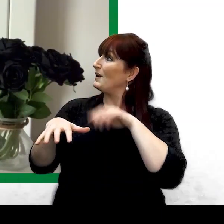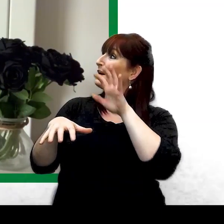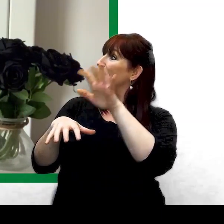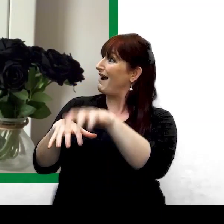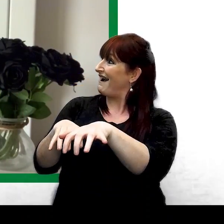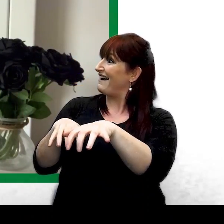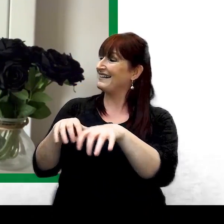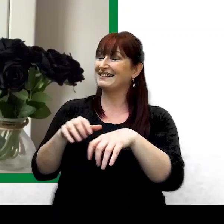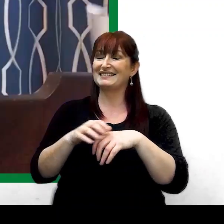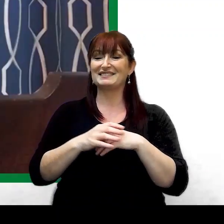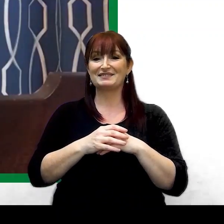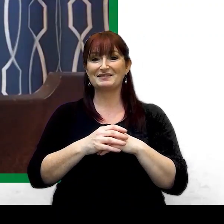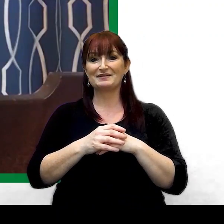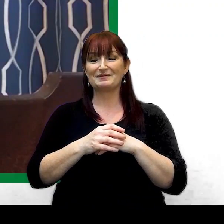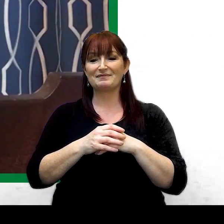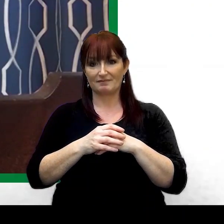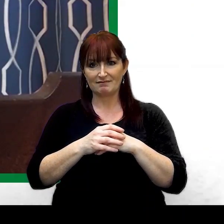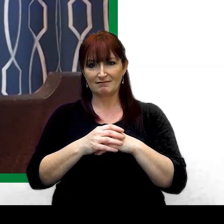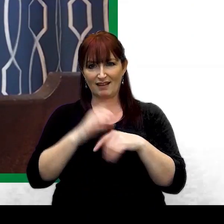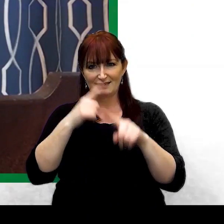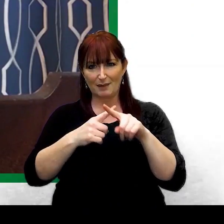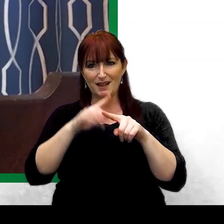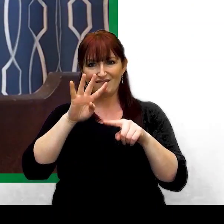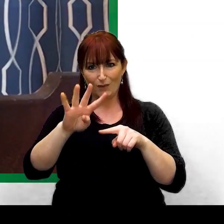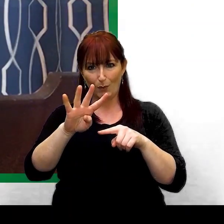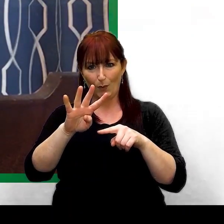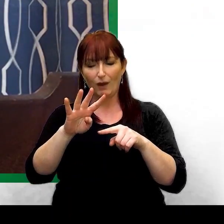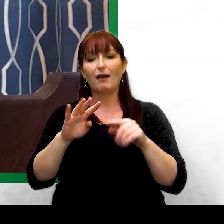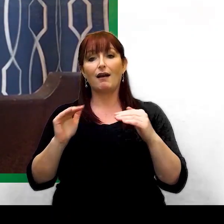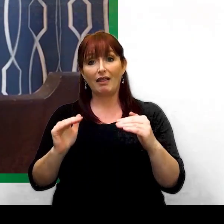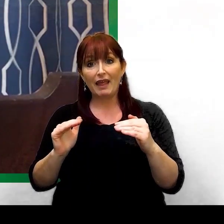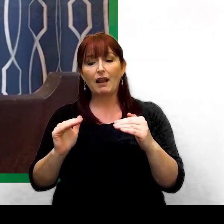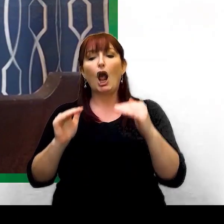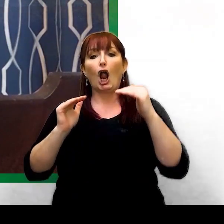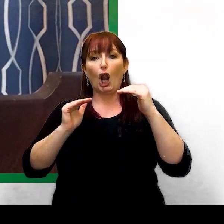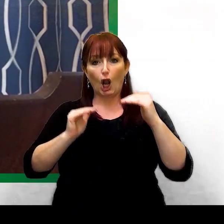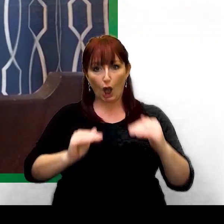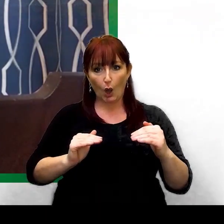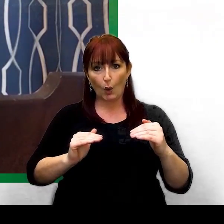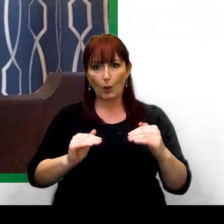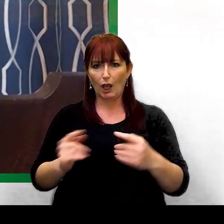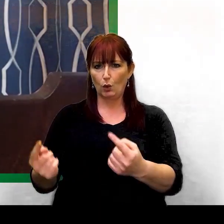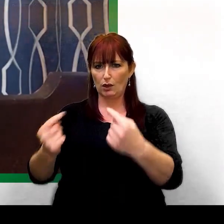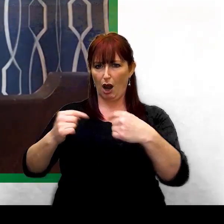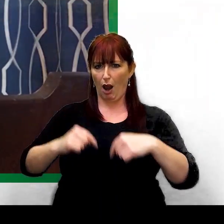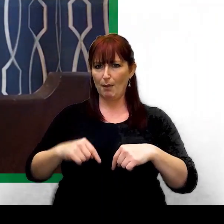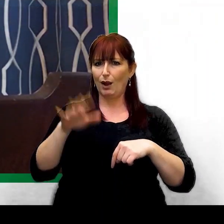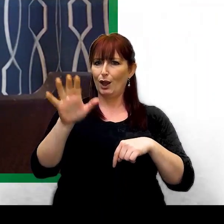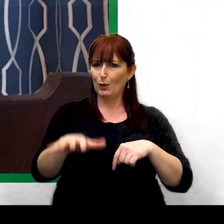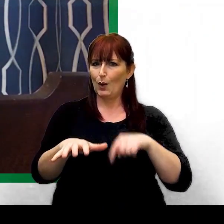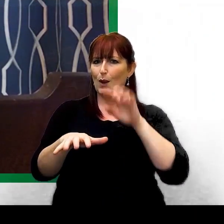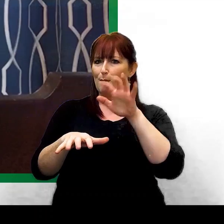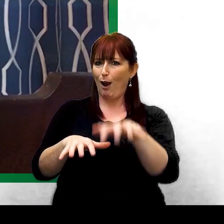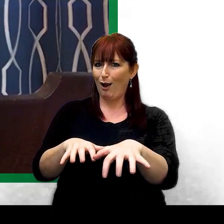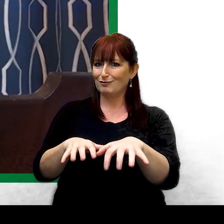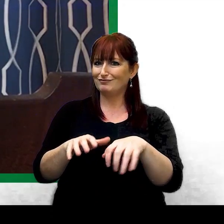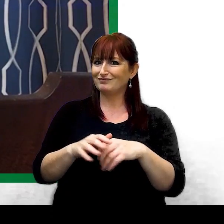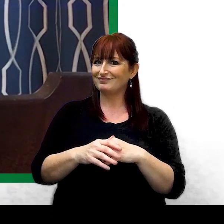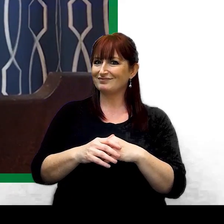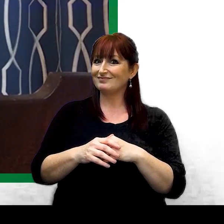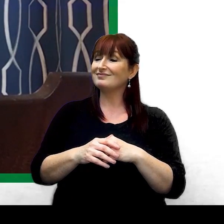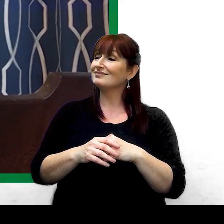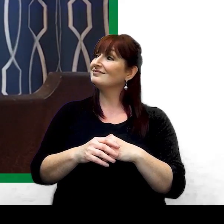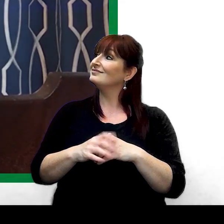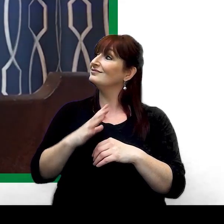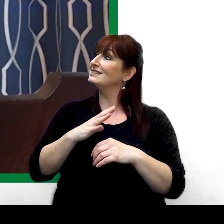Nengwe Wema. So that's 4 times on that pitch. Then we go a little bit lower, down to Ingonyama Nengwe Wema. After 3,